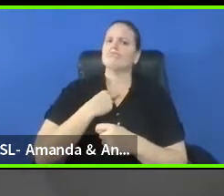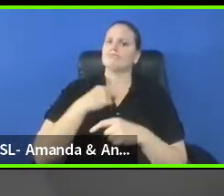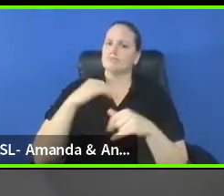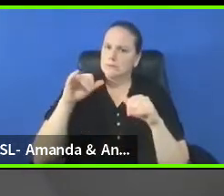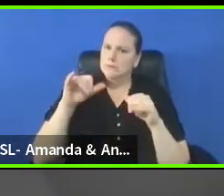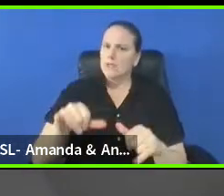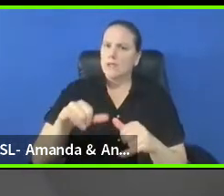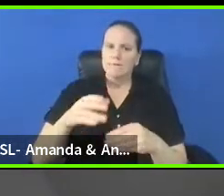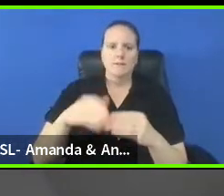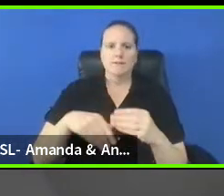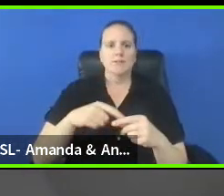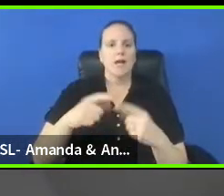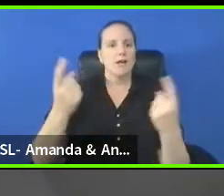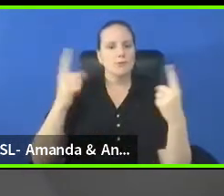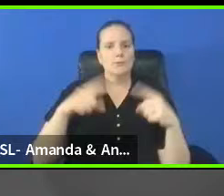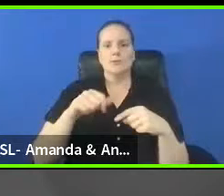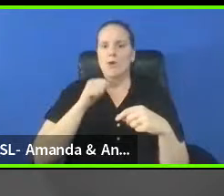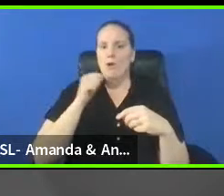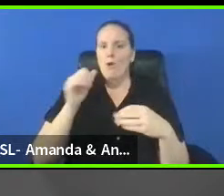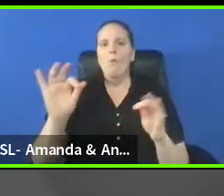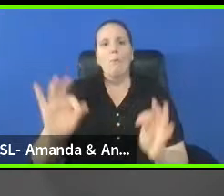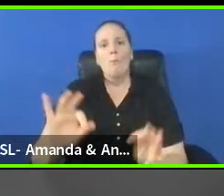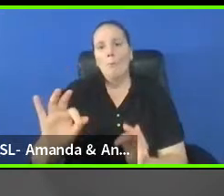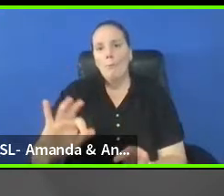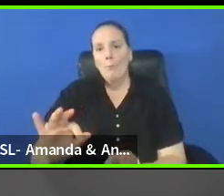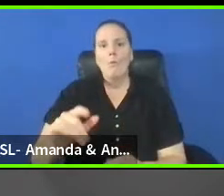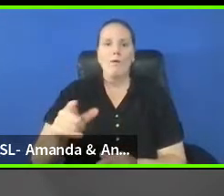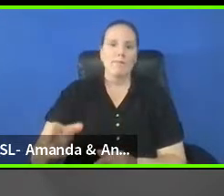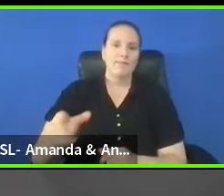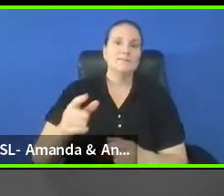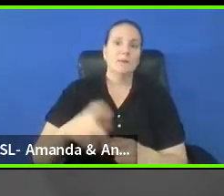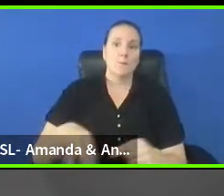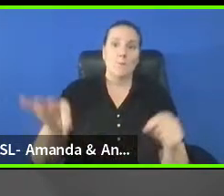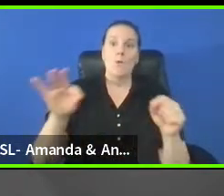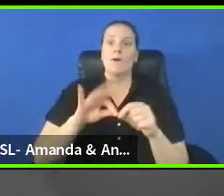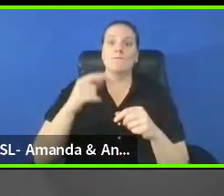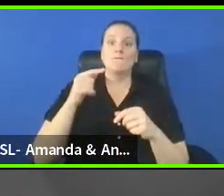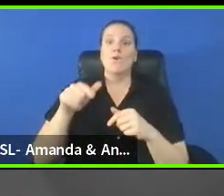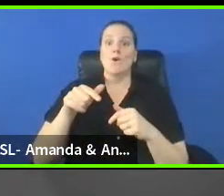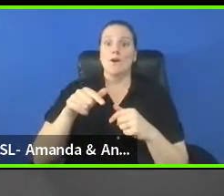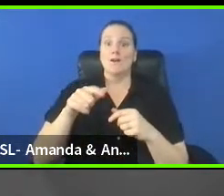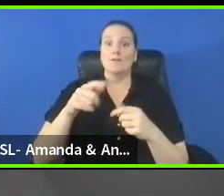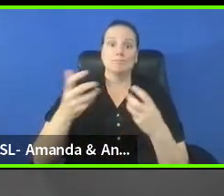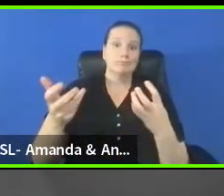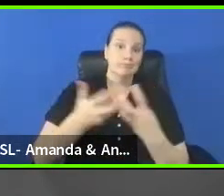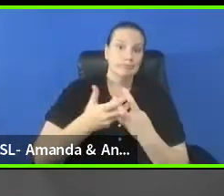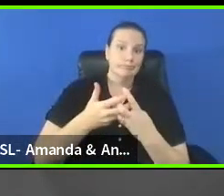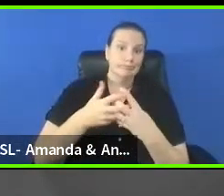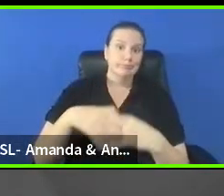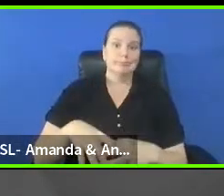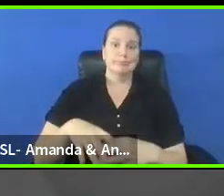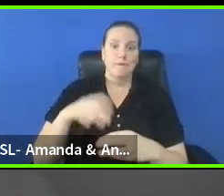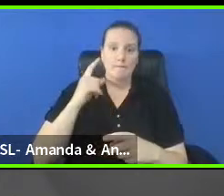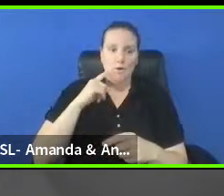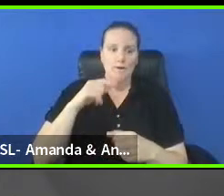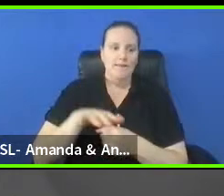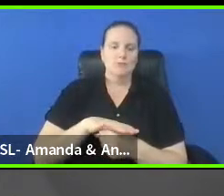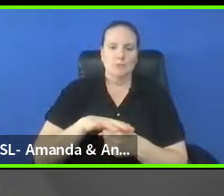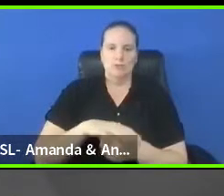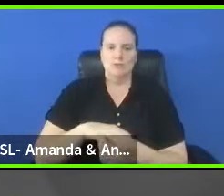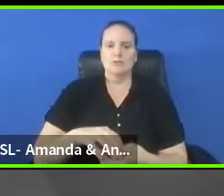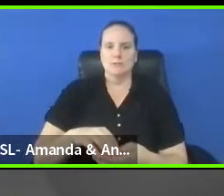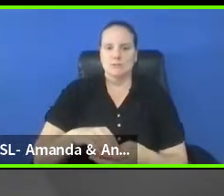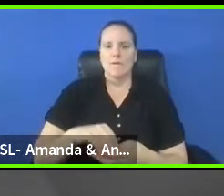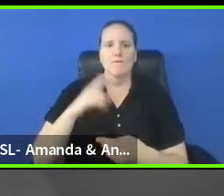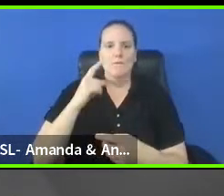should not downplay the significance of getting alignment in this region for